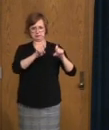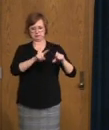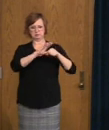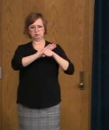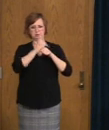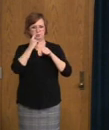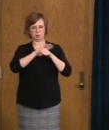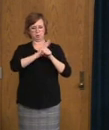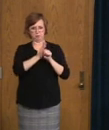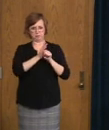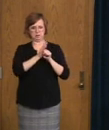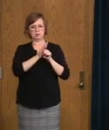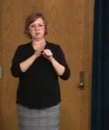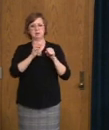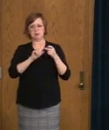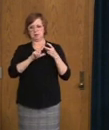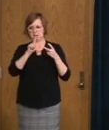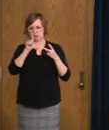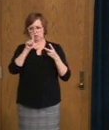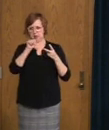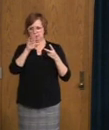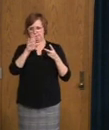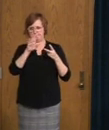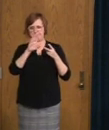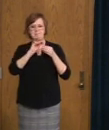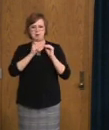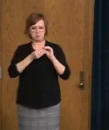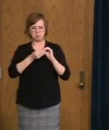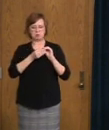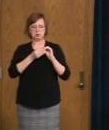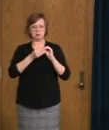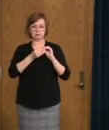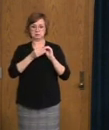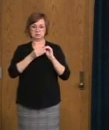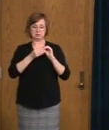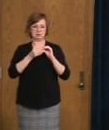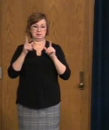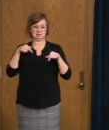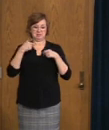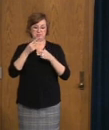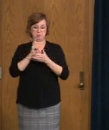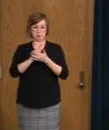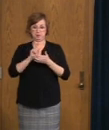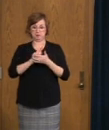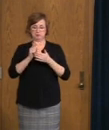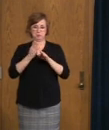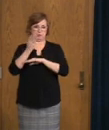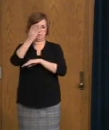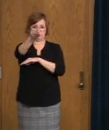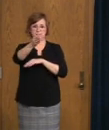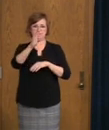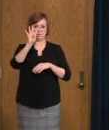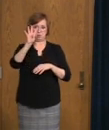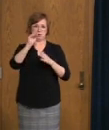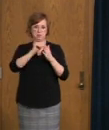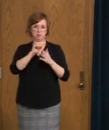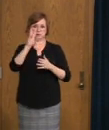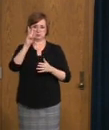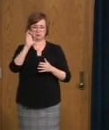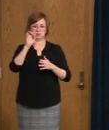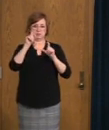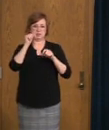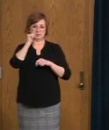virus. Our lab capacity, we have seen occasions where over the past number of weeks we've exceeded 4,600 tests per